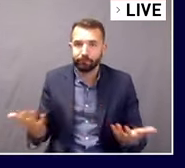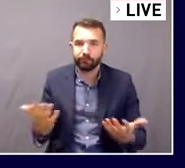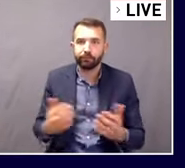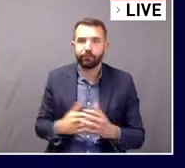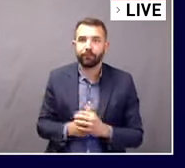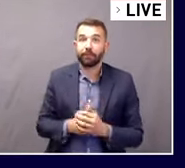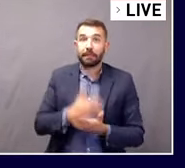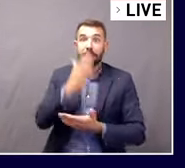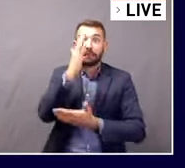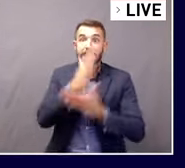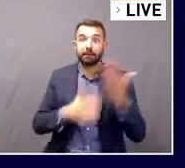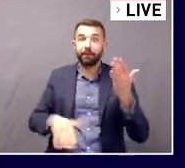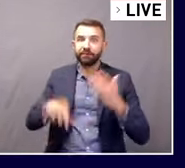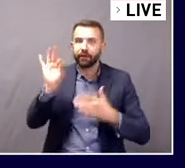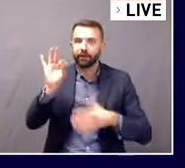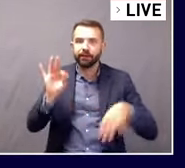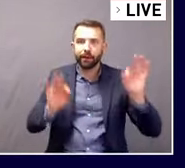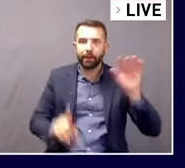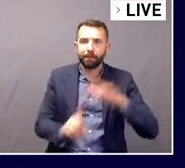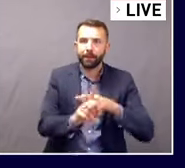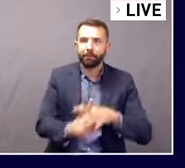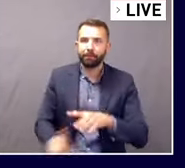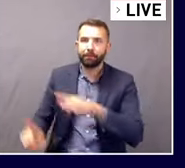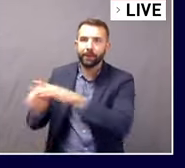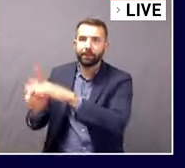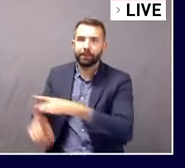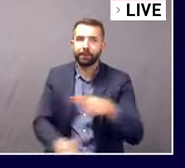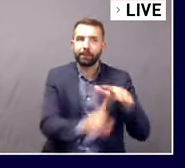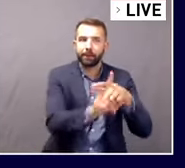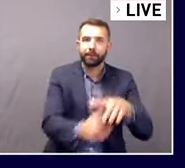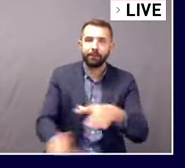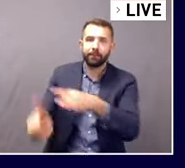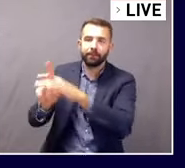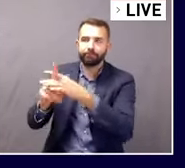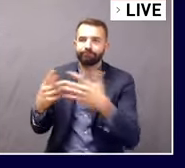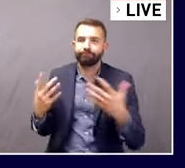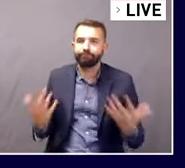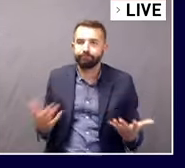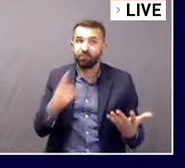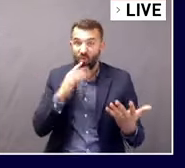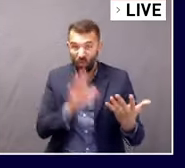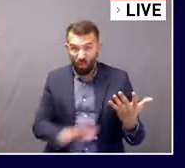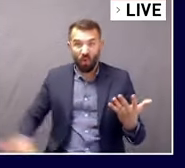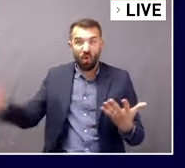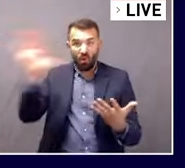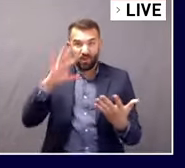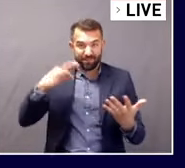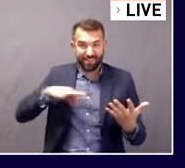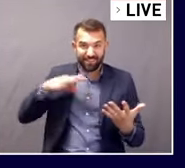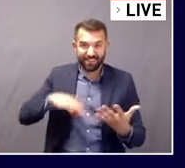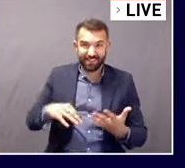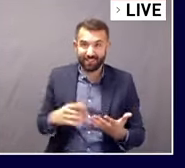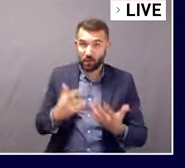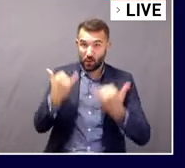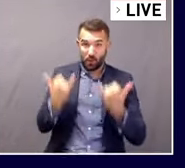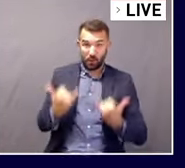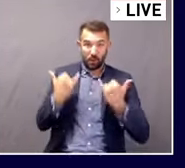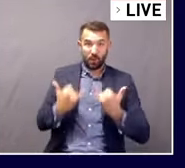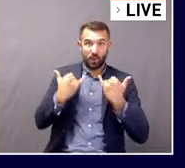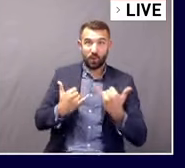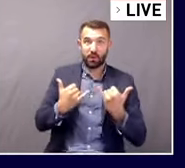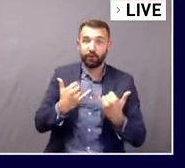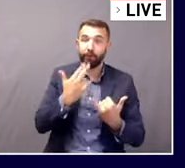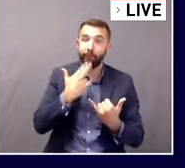outbreaks, we are now starting to see them. Now, even though today's number of new cases,